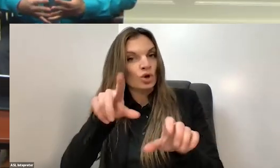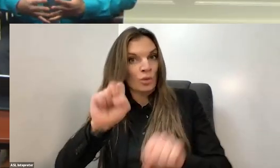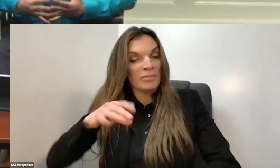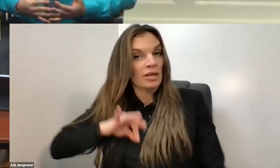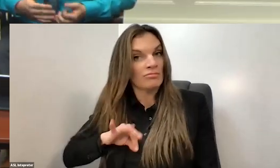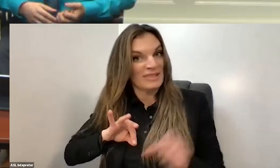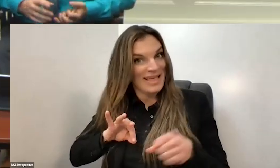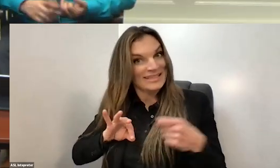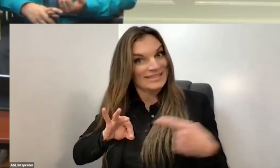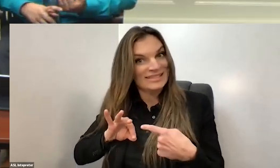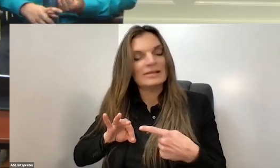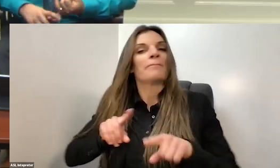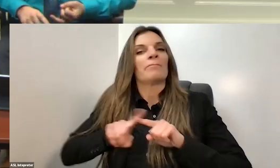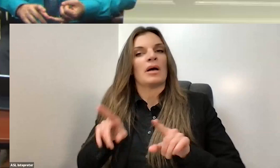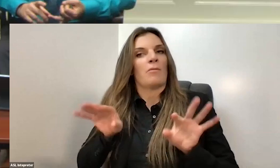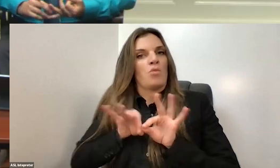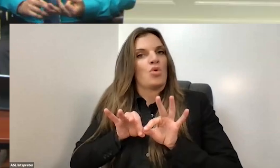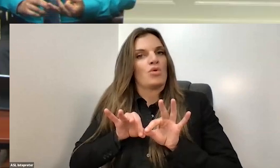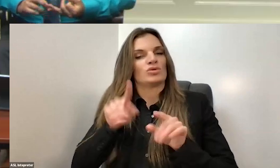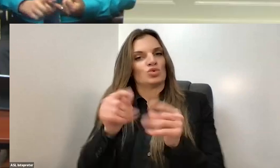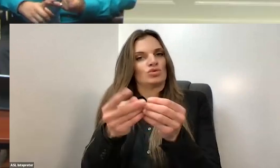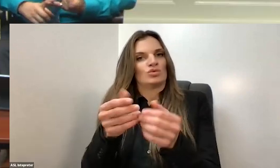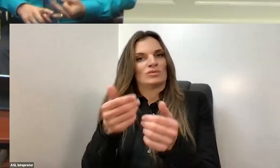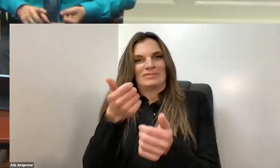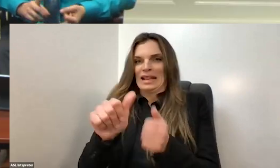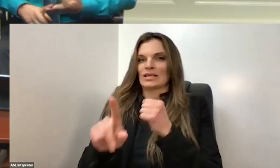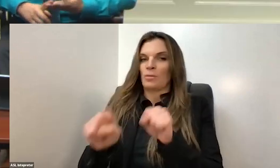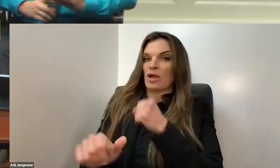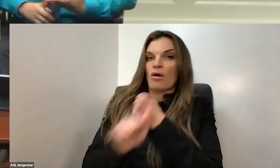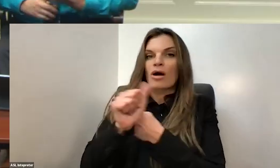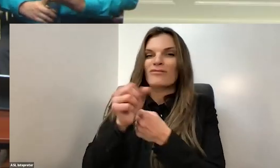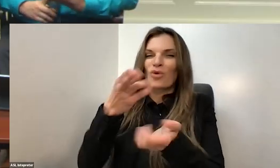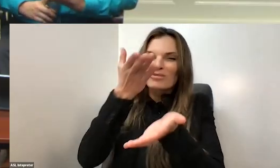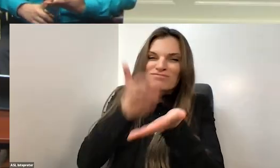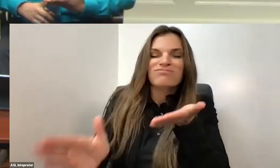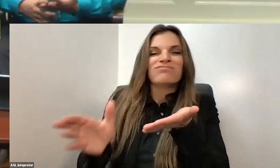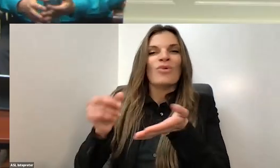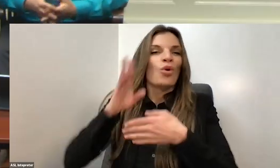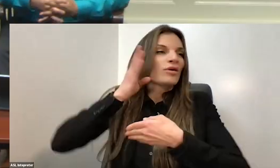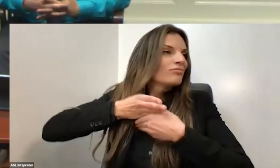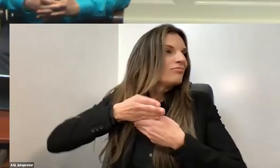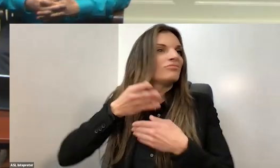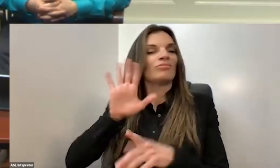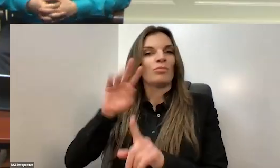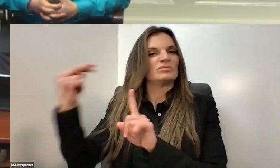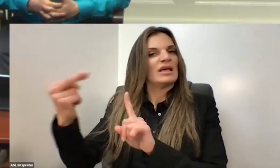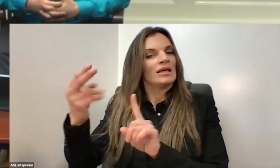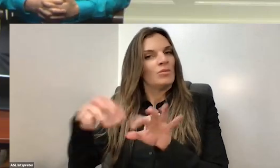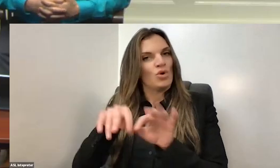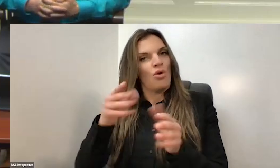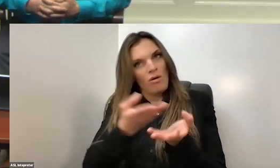to be unleashed in harmful ways or ways that exclude or ways that don't include the perspectives of people with disabilities.